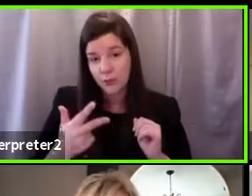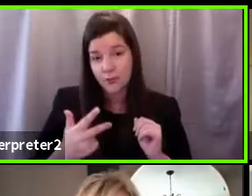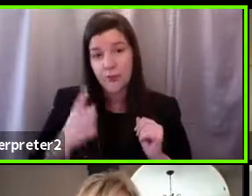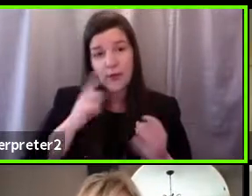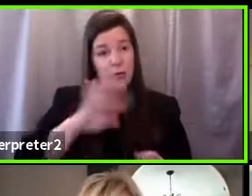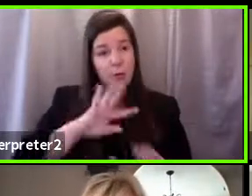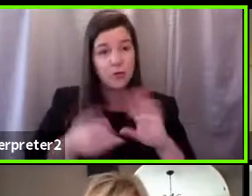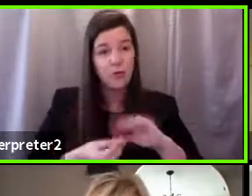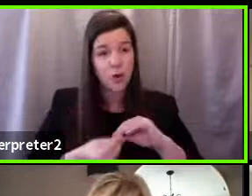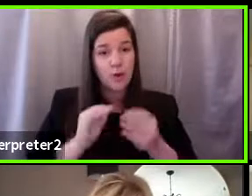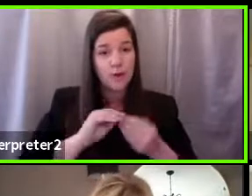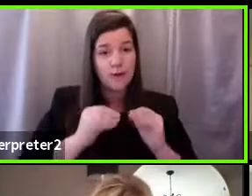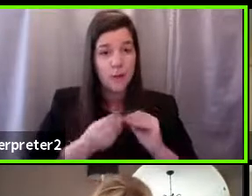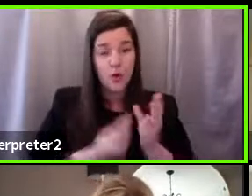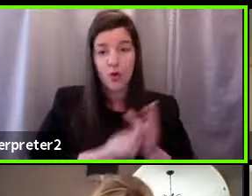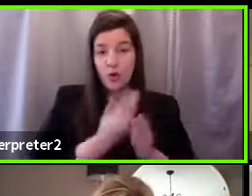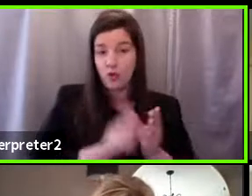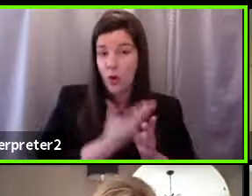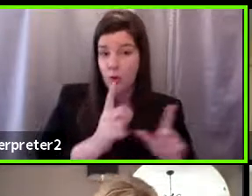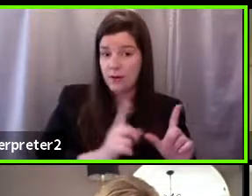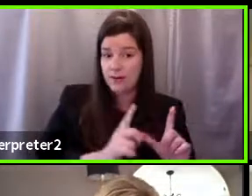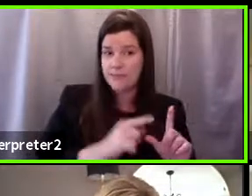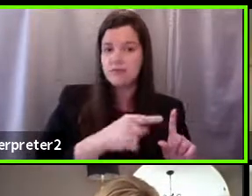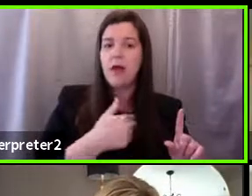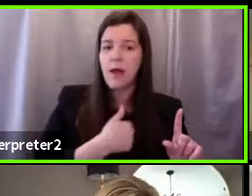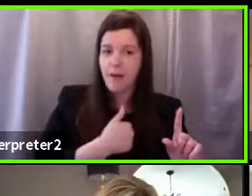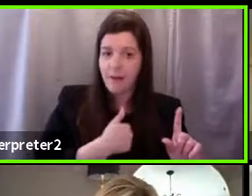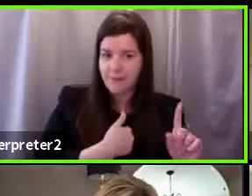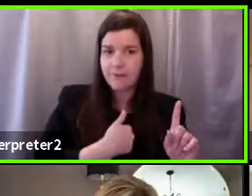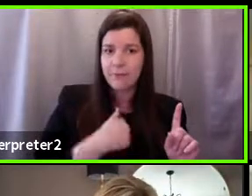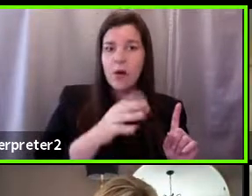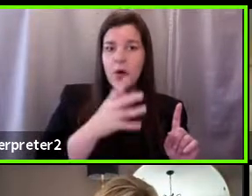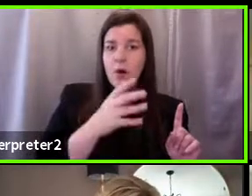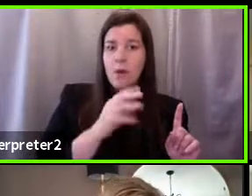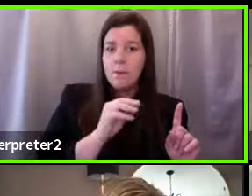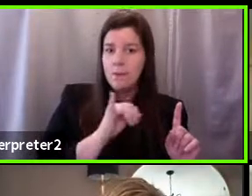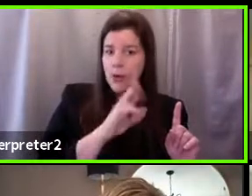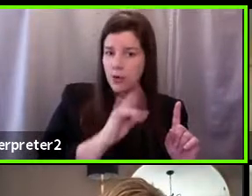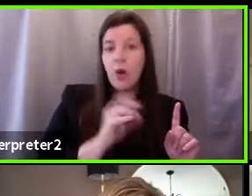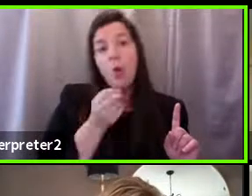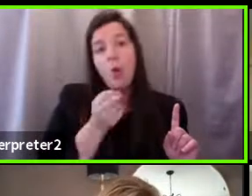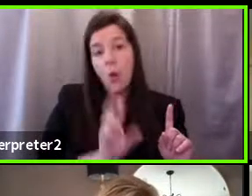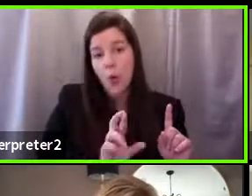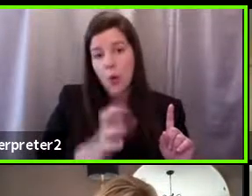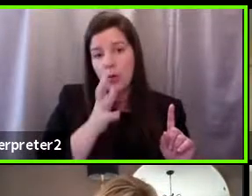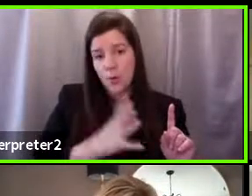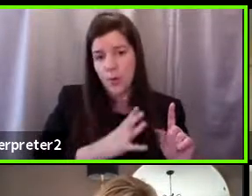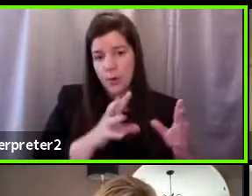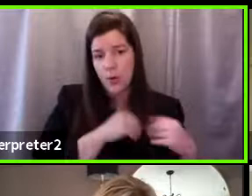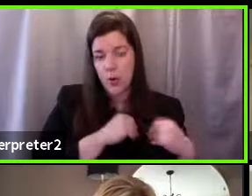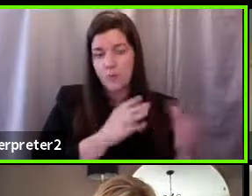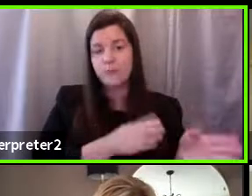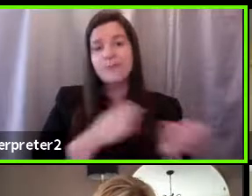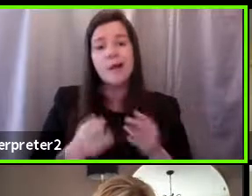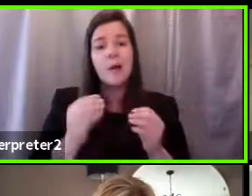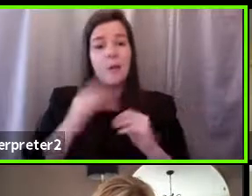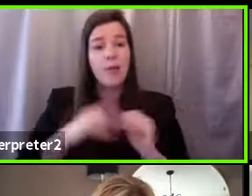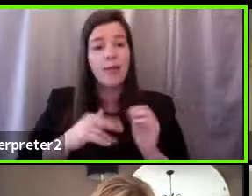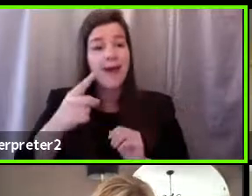number of grower licenses are held by minority or women owners, and more than 1/2 of the processor licenses in the state